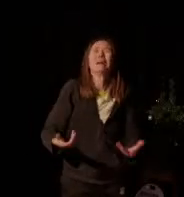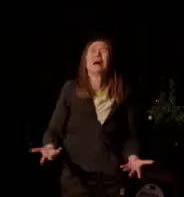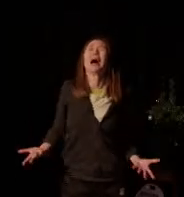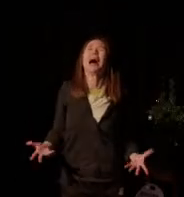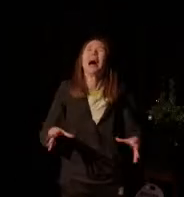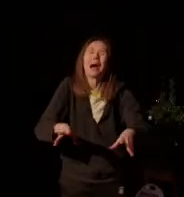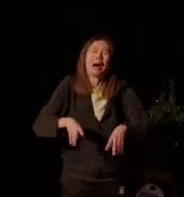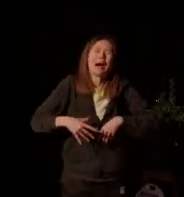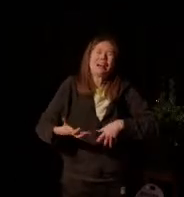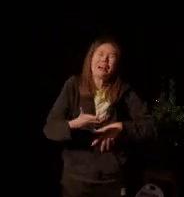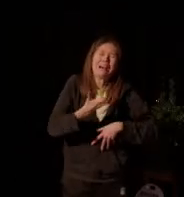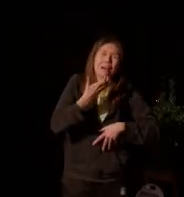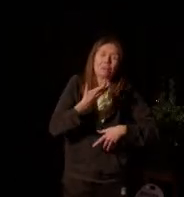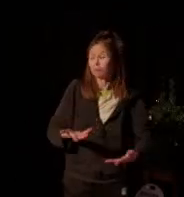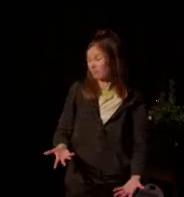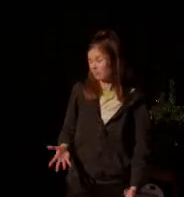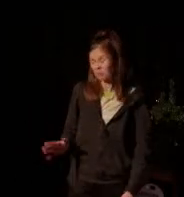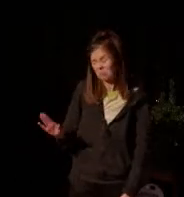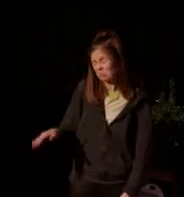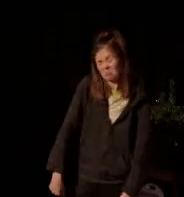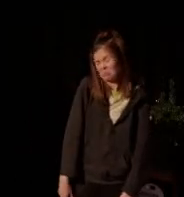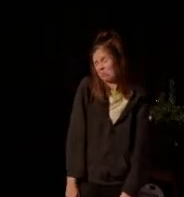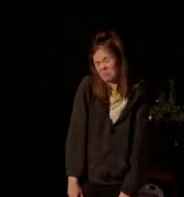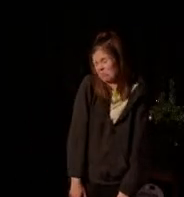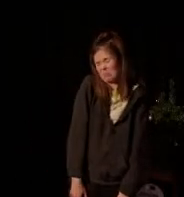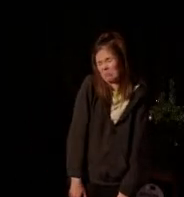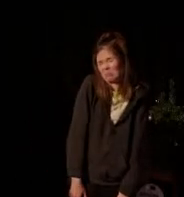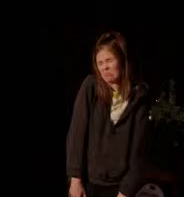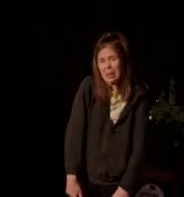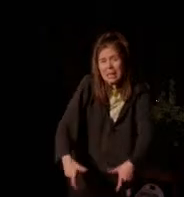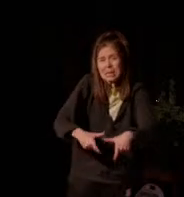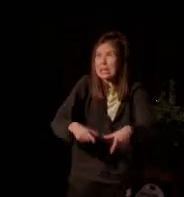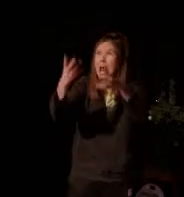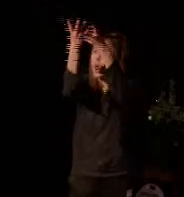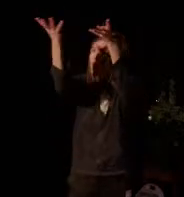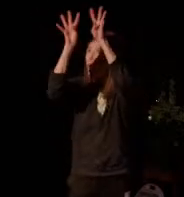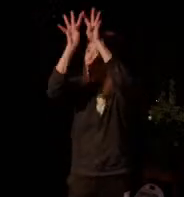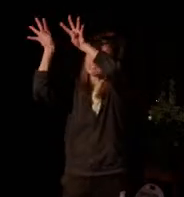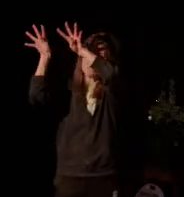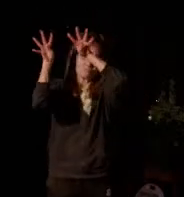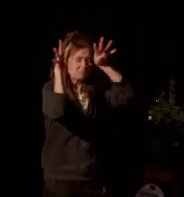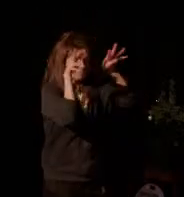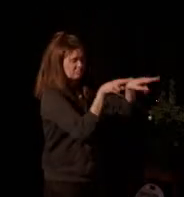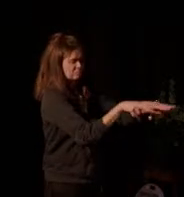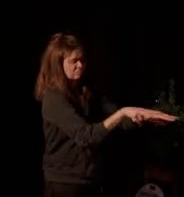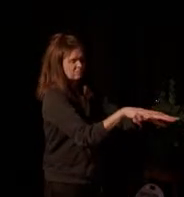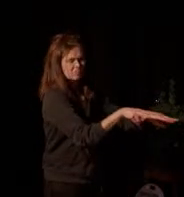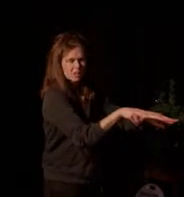the gods to shed a tear for you.